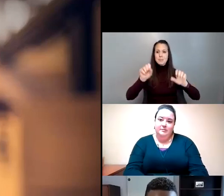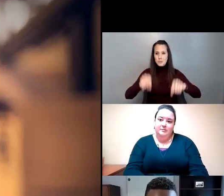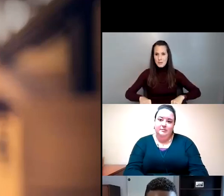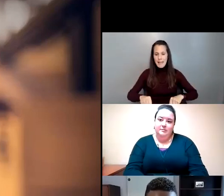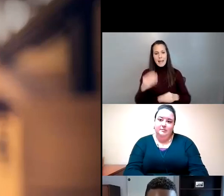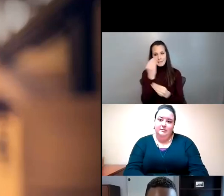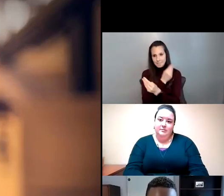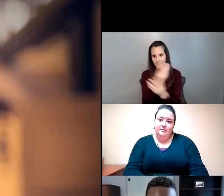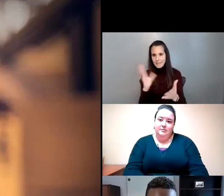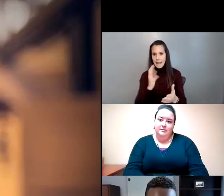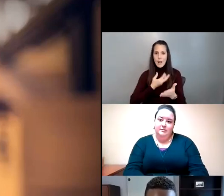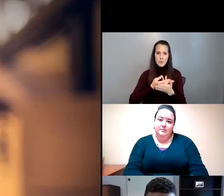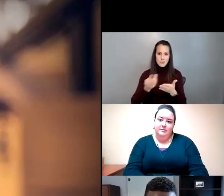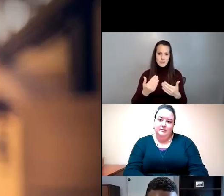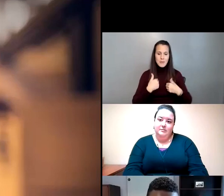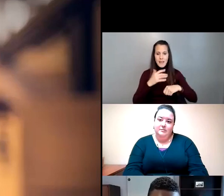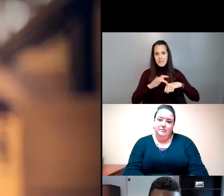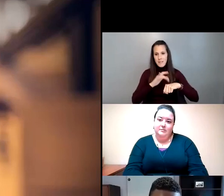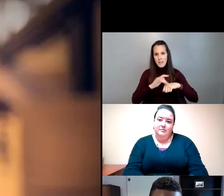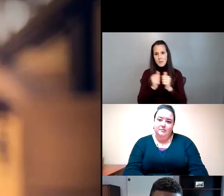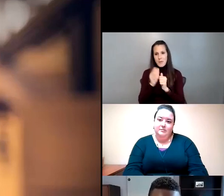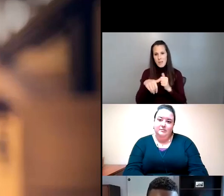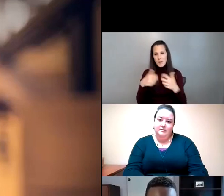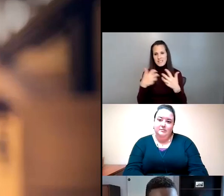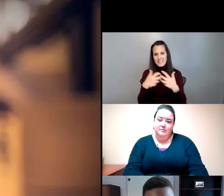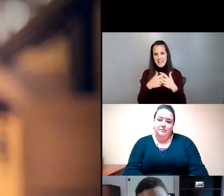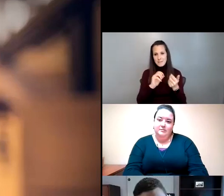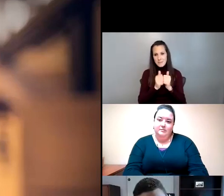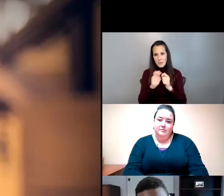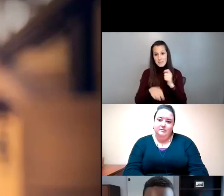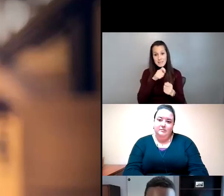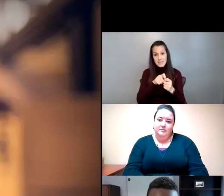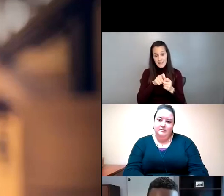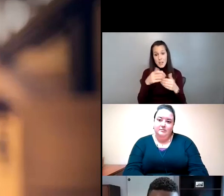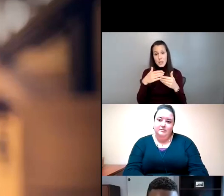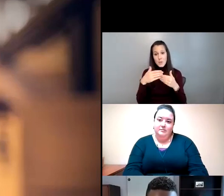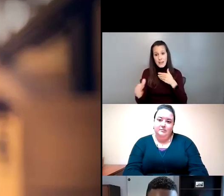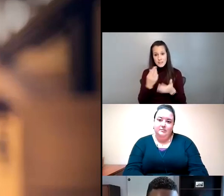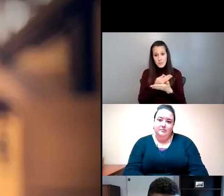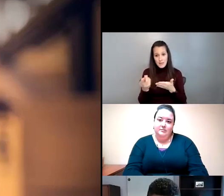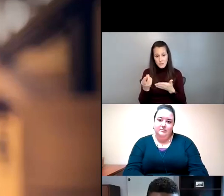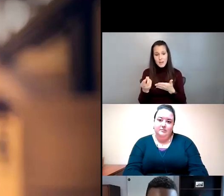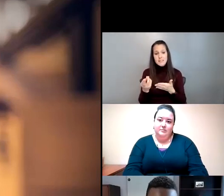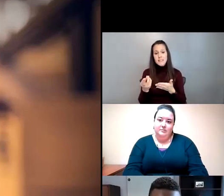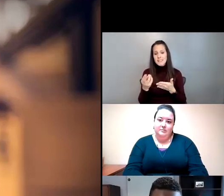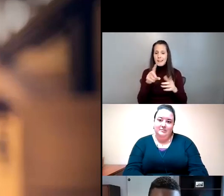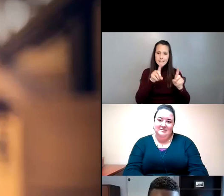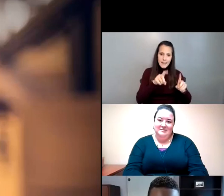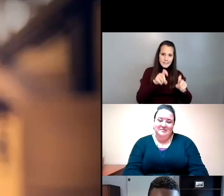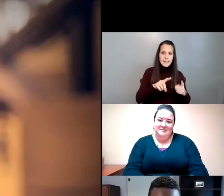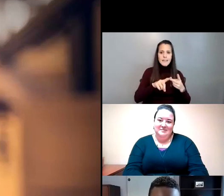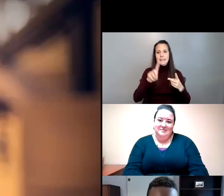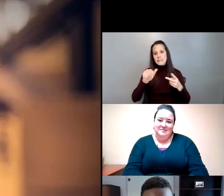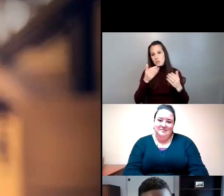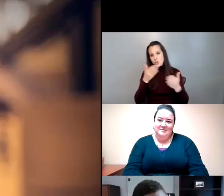of the resources that we have with respect to adaptive sports specifically. The remainder of those resources to testing and our disability